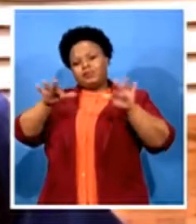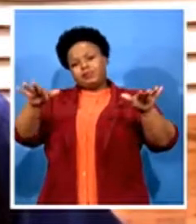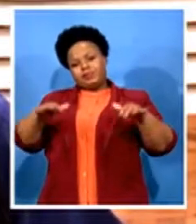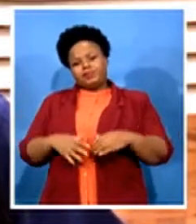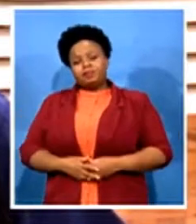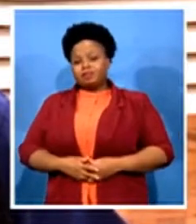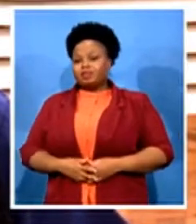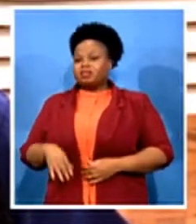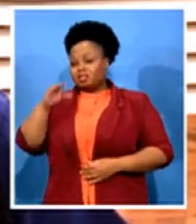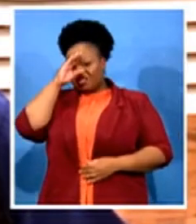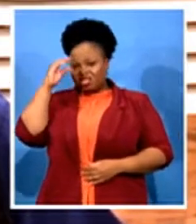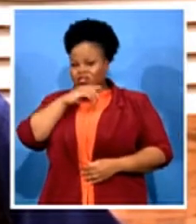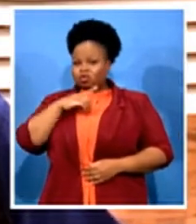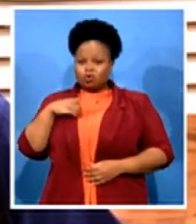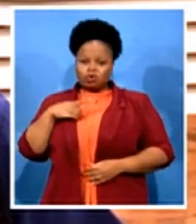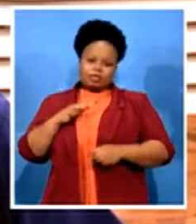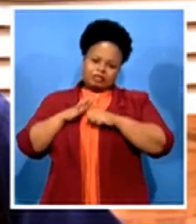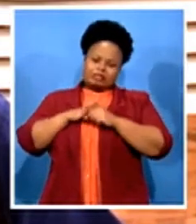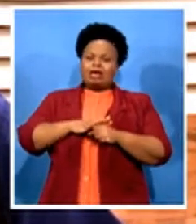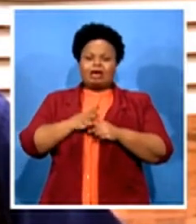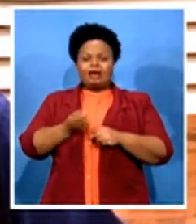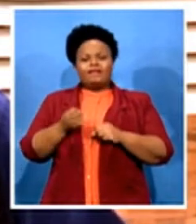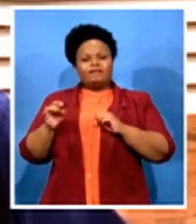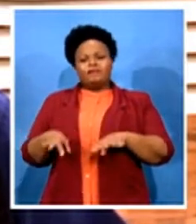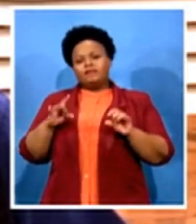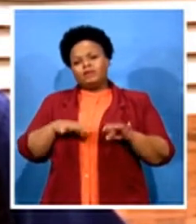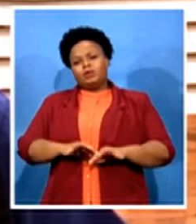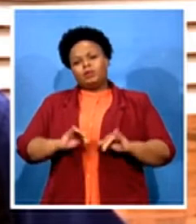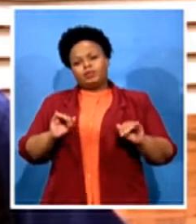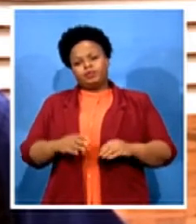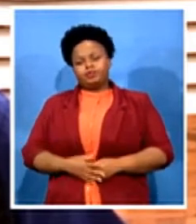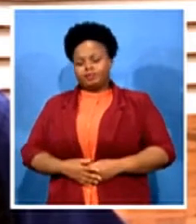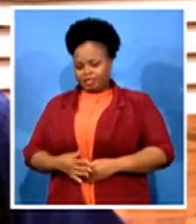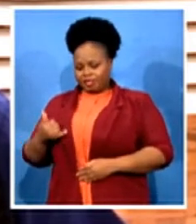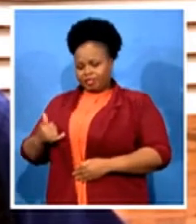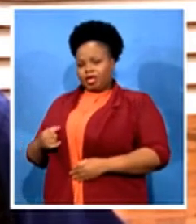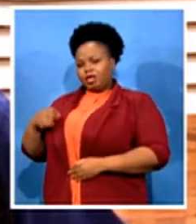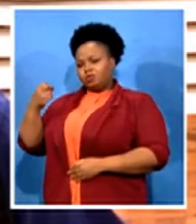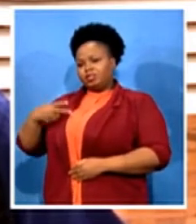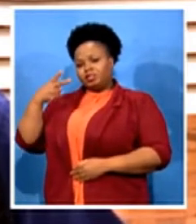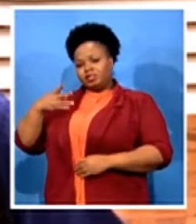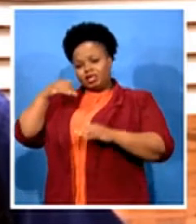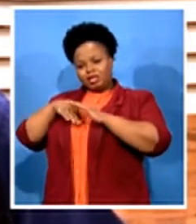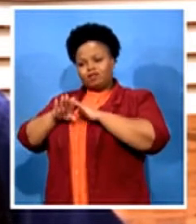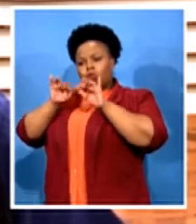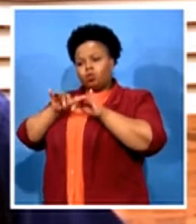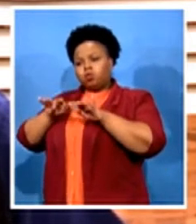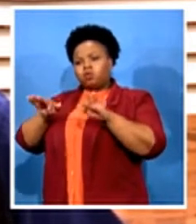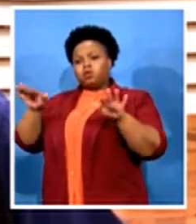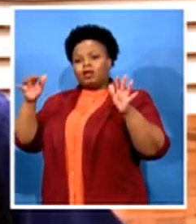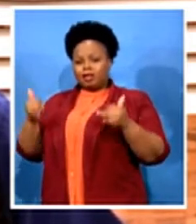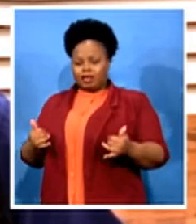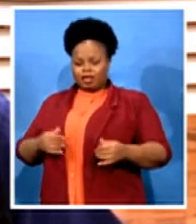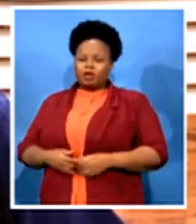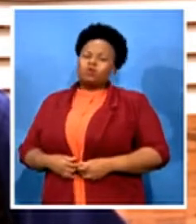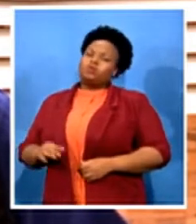We're just kicking into the second wave at the moment, and basically it's scary times ahead. I must be honest. As you can feel the